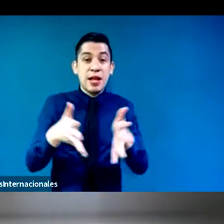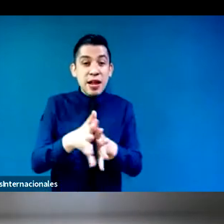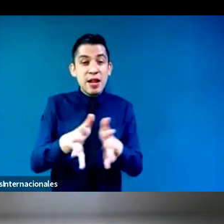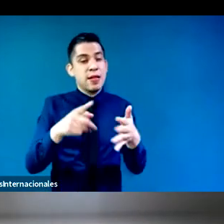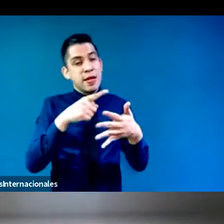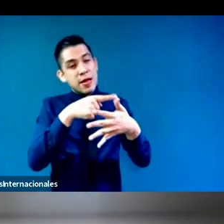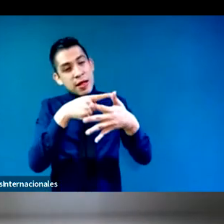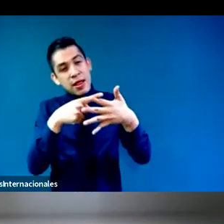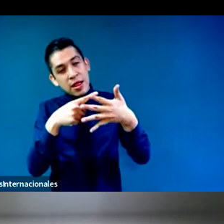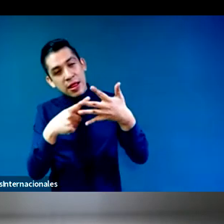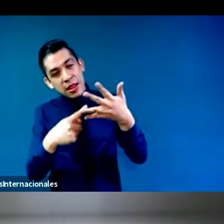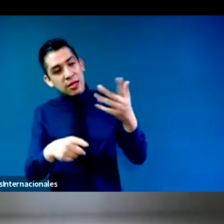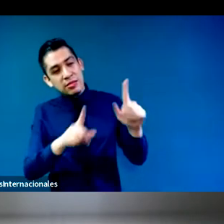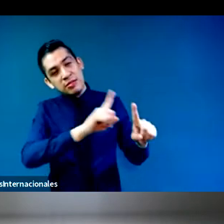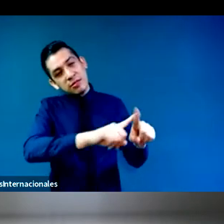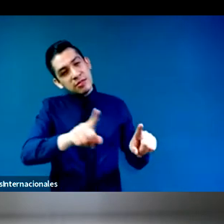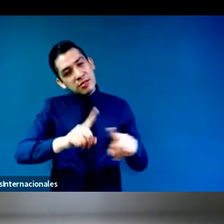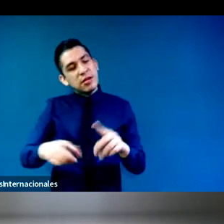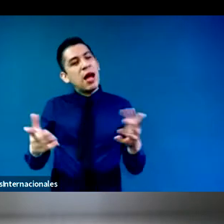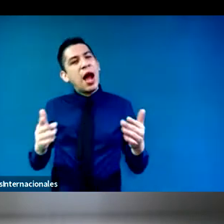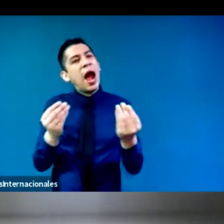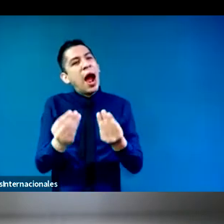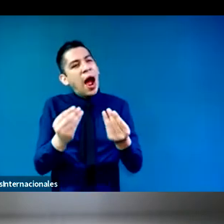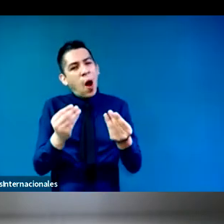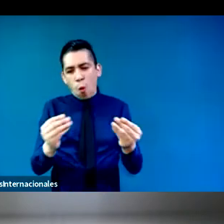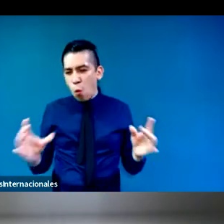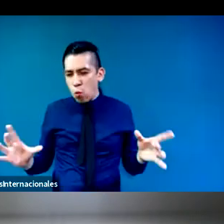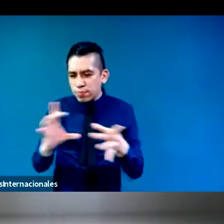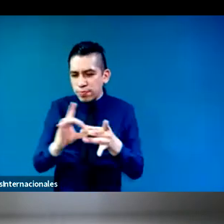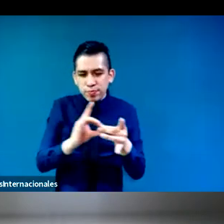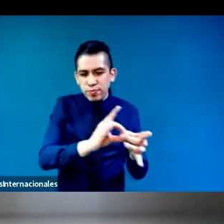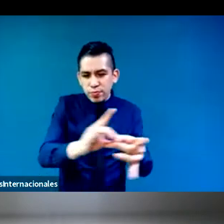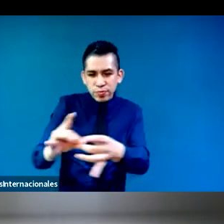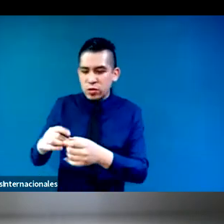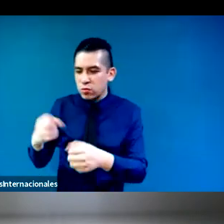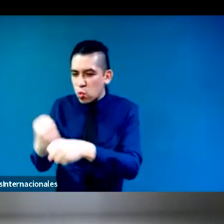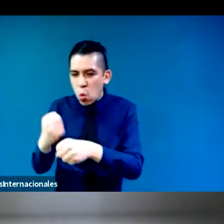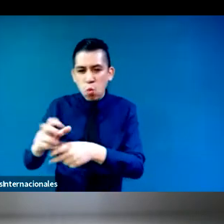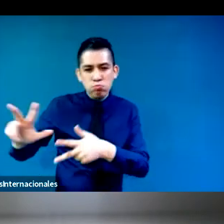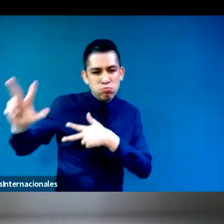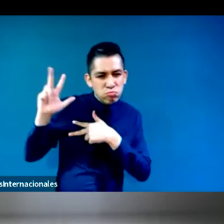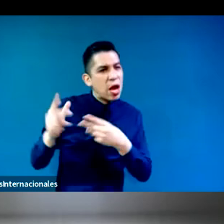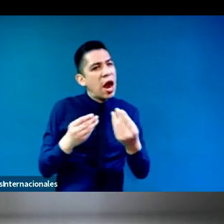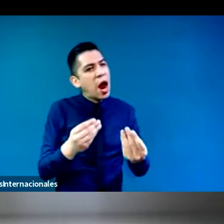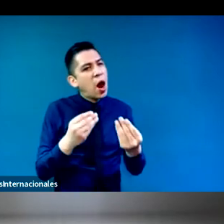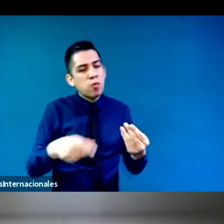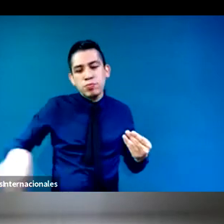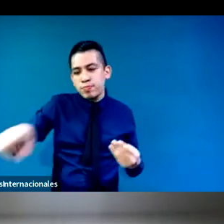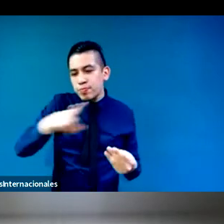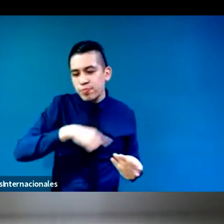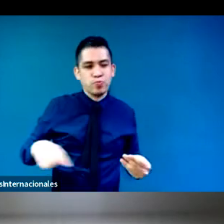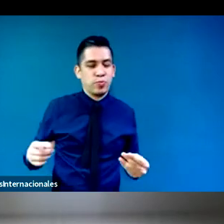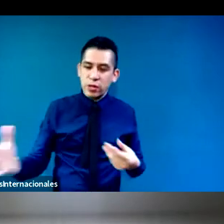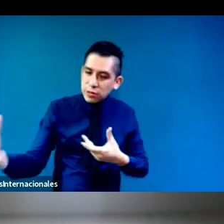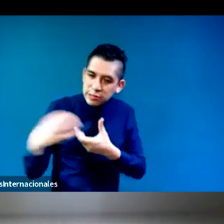become commitment makers and participate in the exciting next step in this Action Coalition